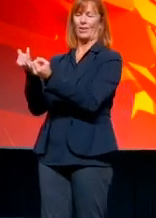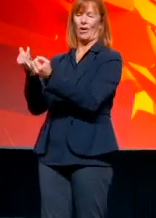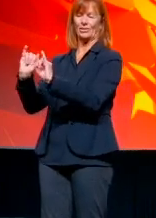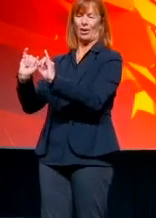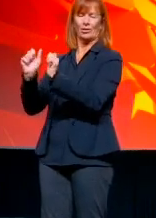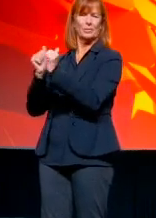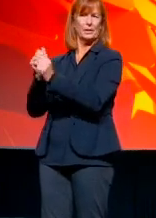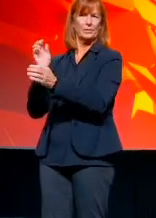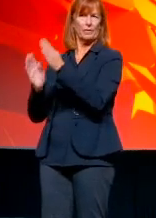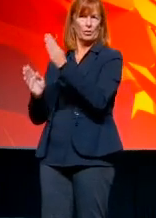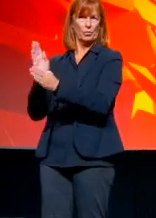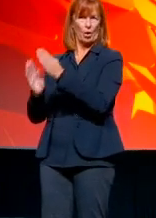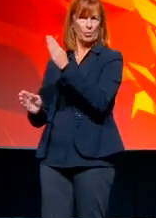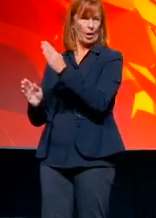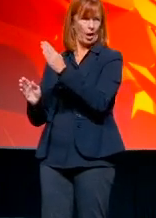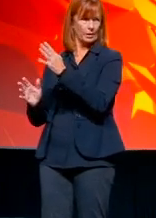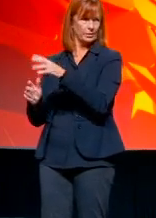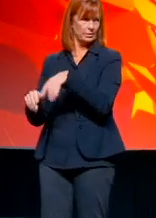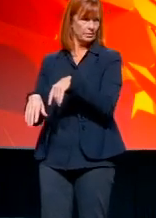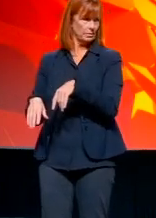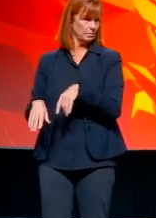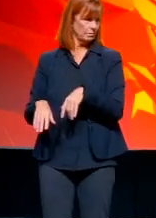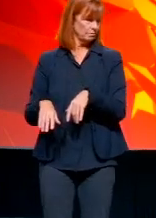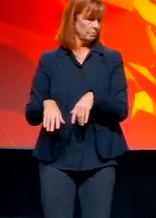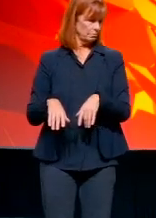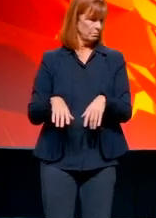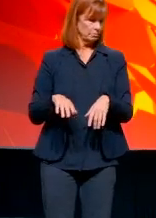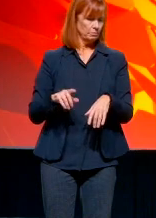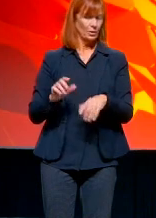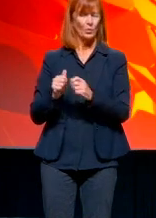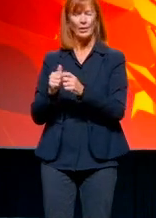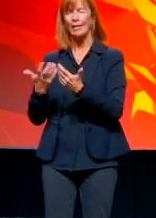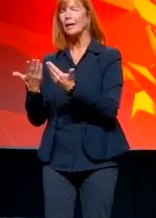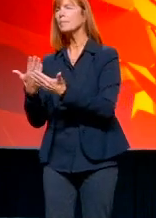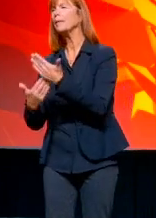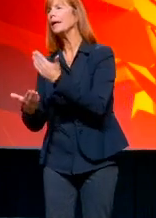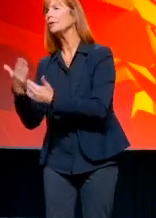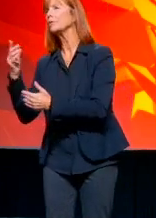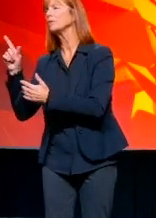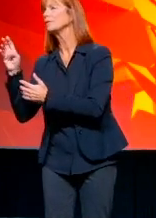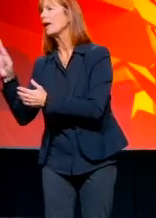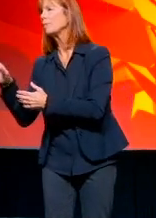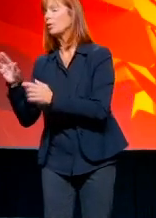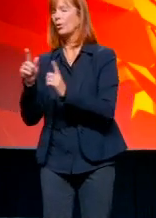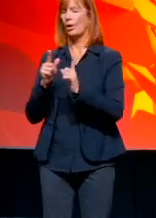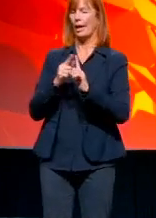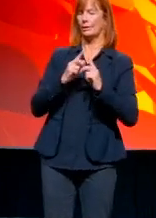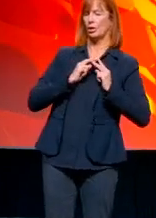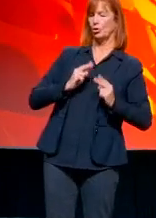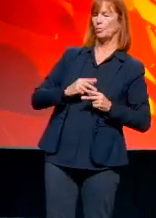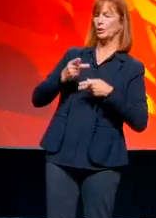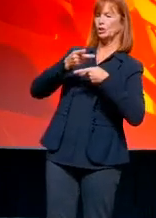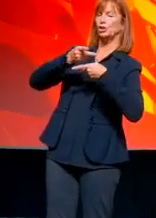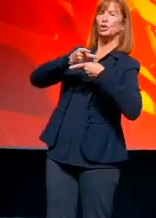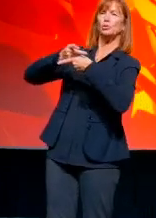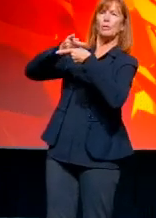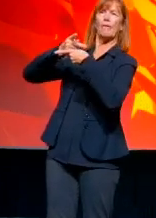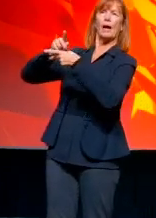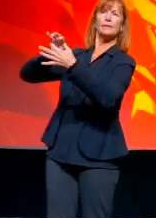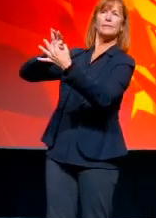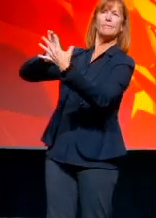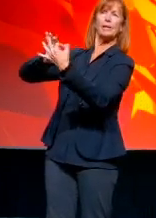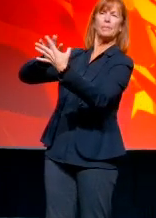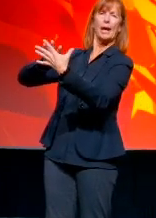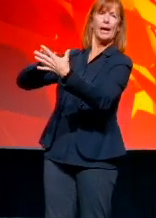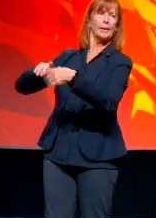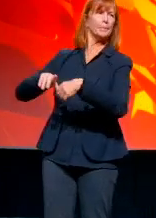robot and less with the manual labors and on the supervisory feedback of the humans. So that kind